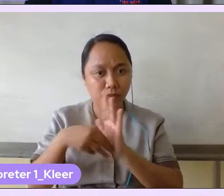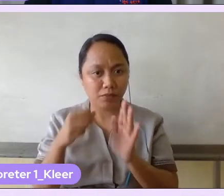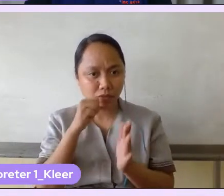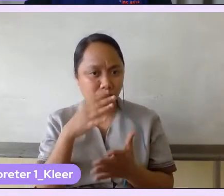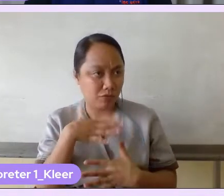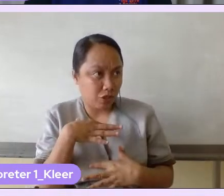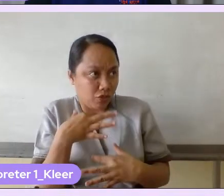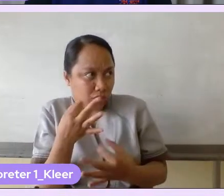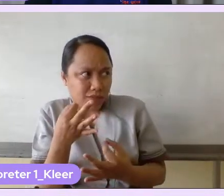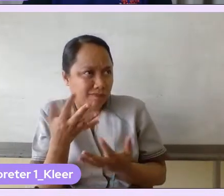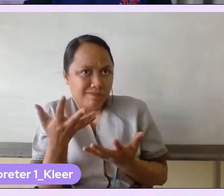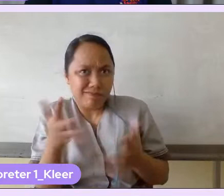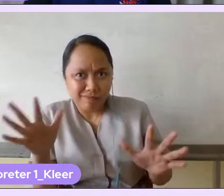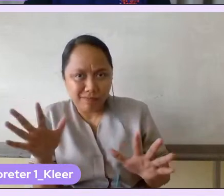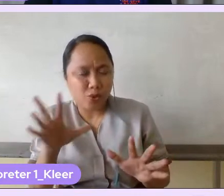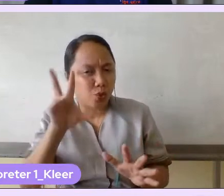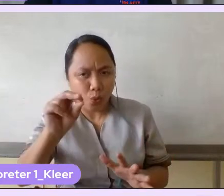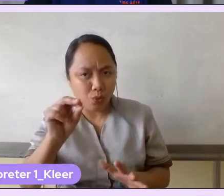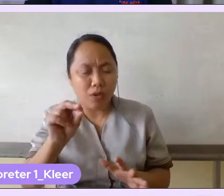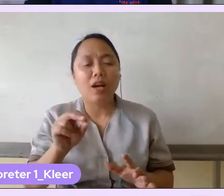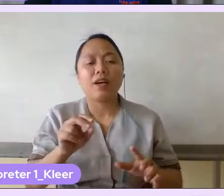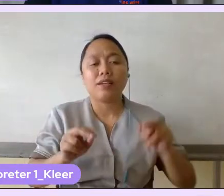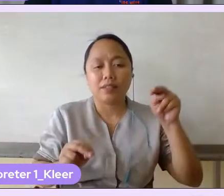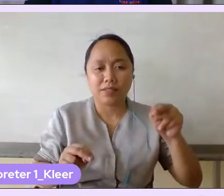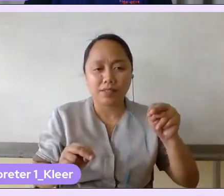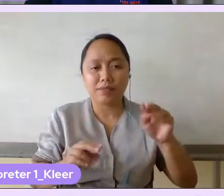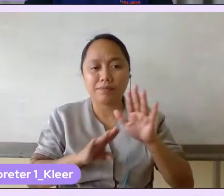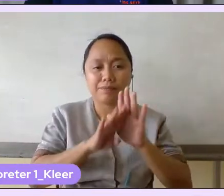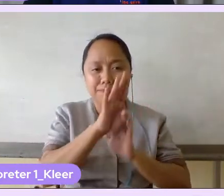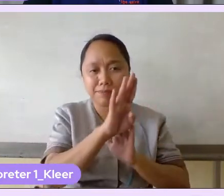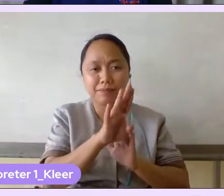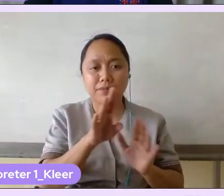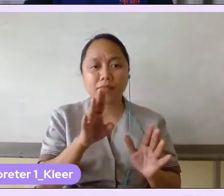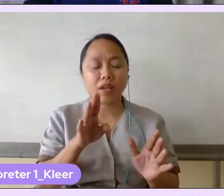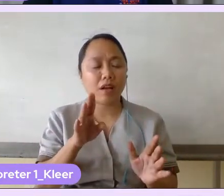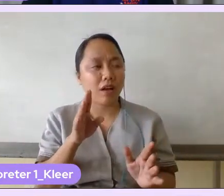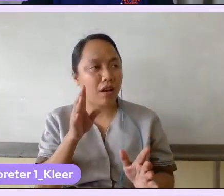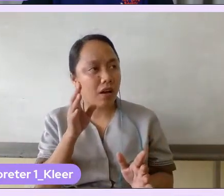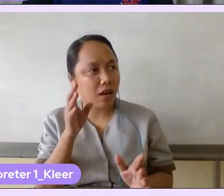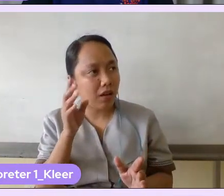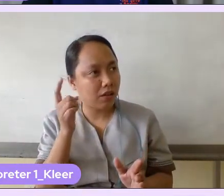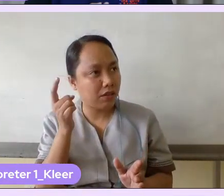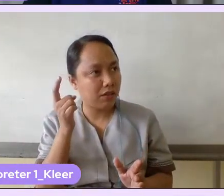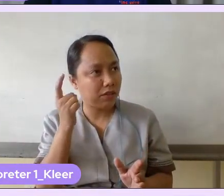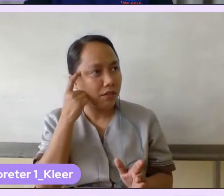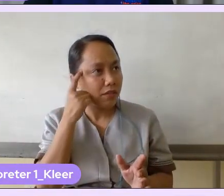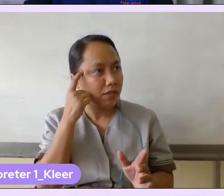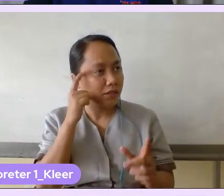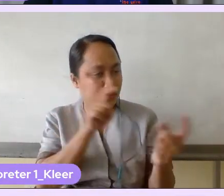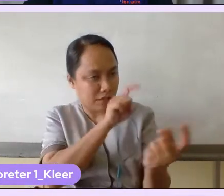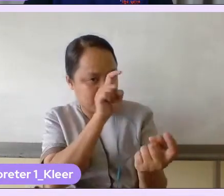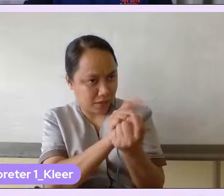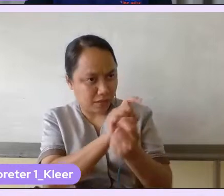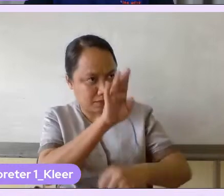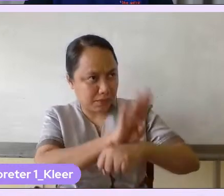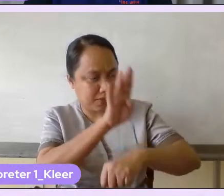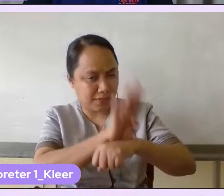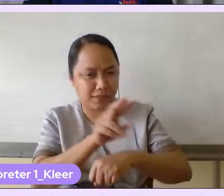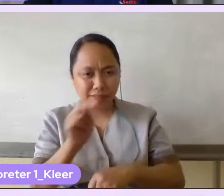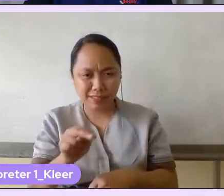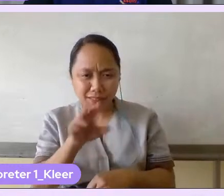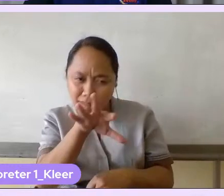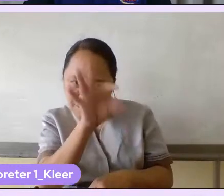your fingers, ano na, no? Nag-succeed na agad yung business mo. You really just have to find the right